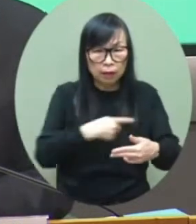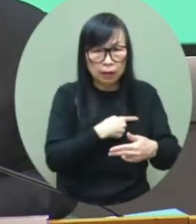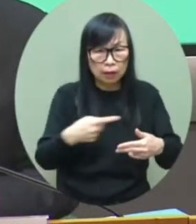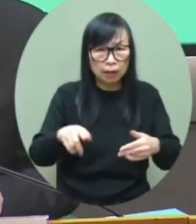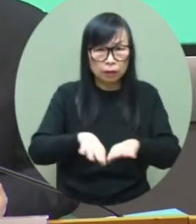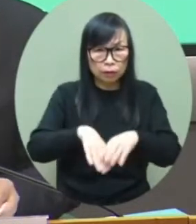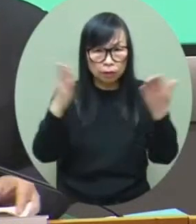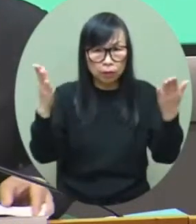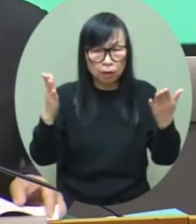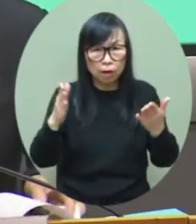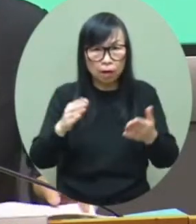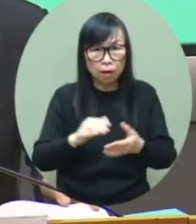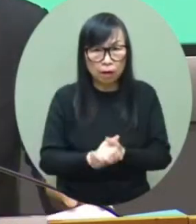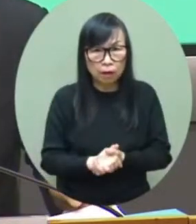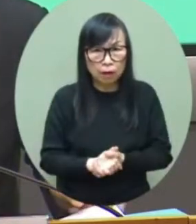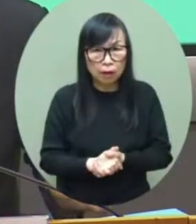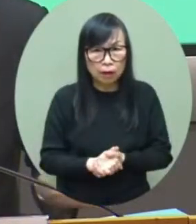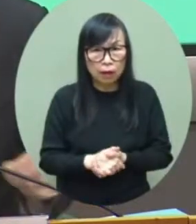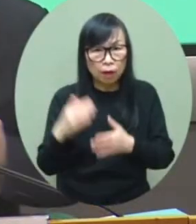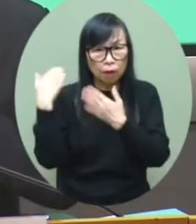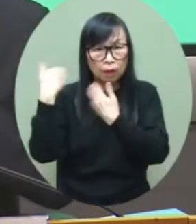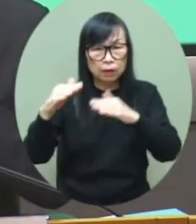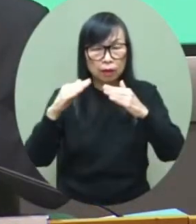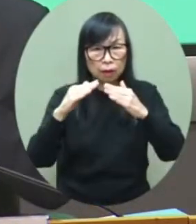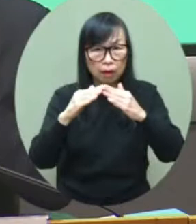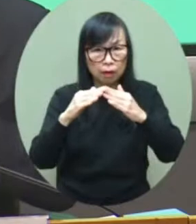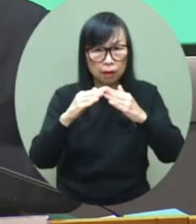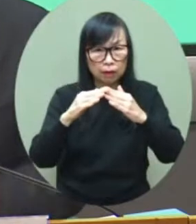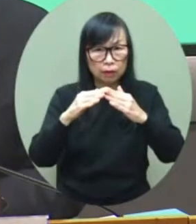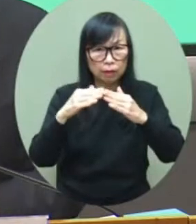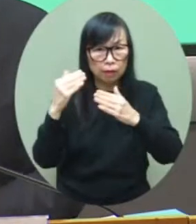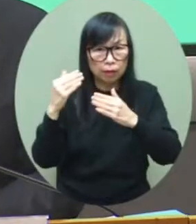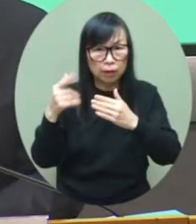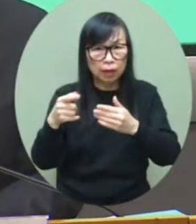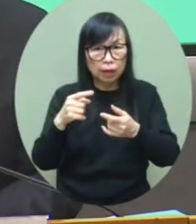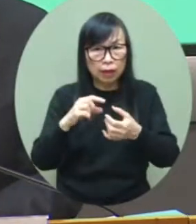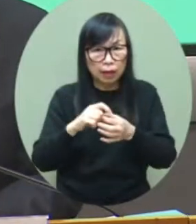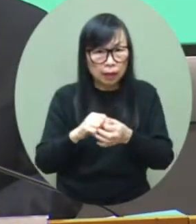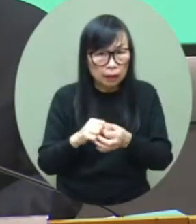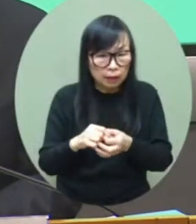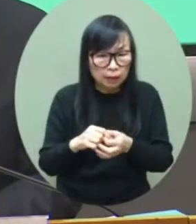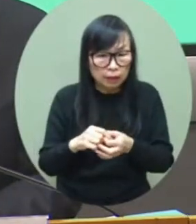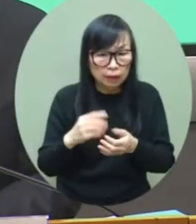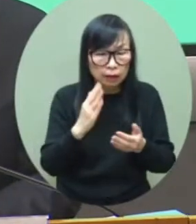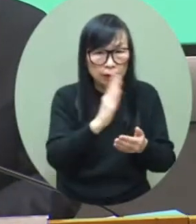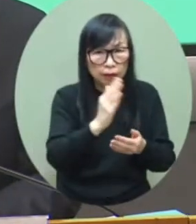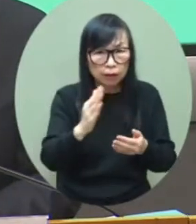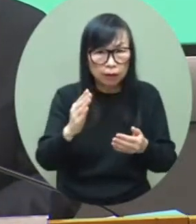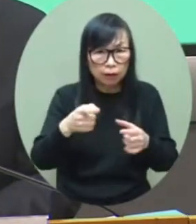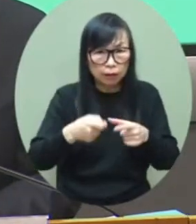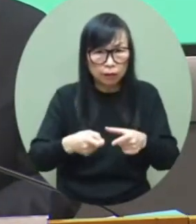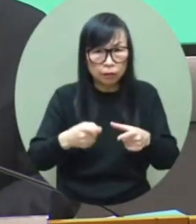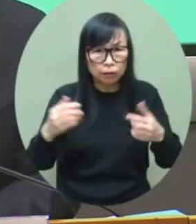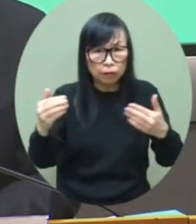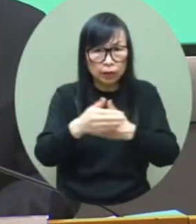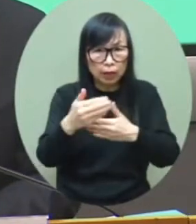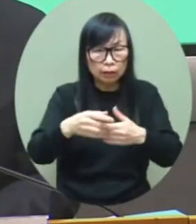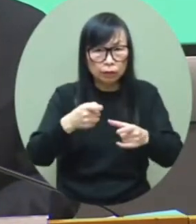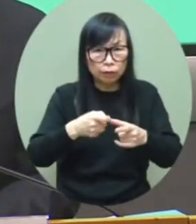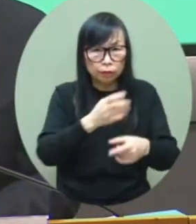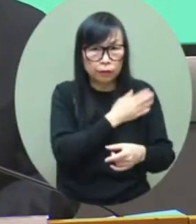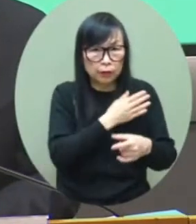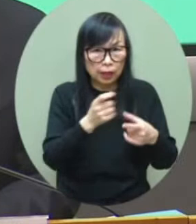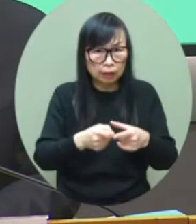travel. Starting next Monday, boundary control points will resume full operation. The Bureau and the